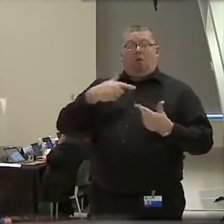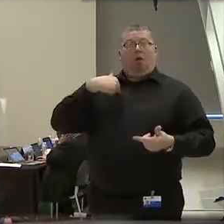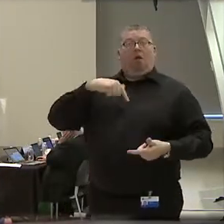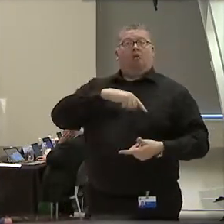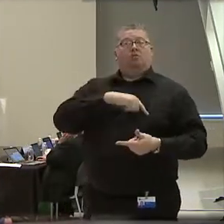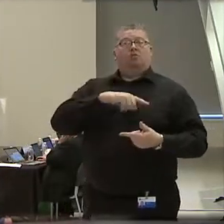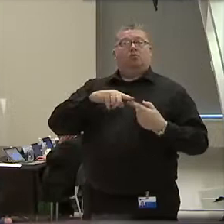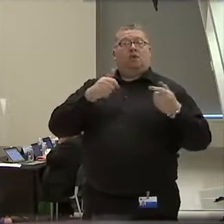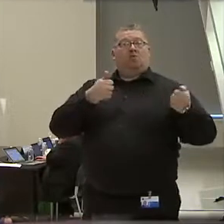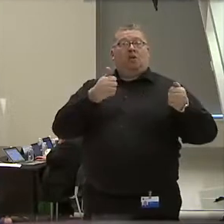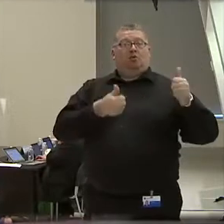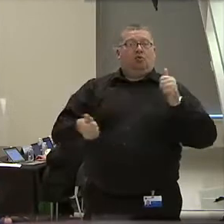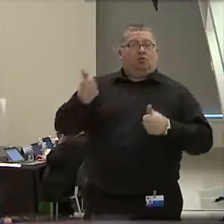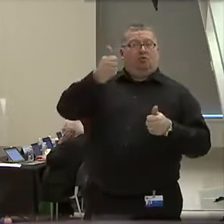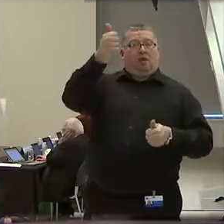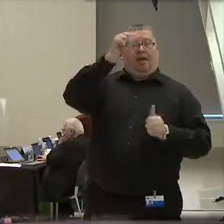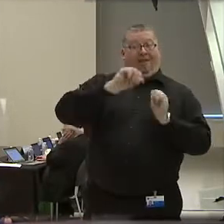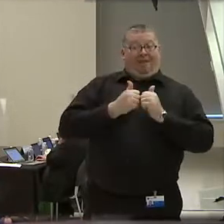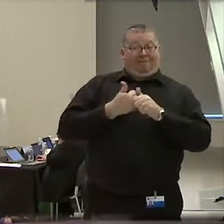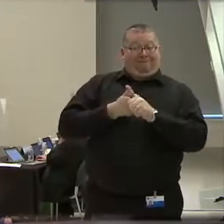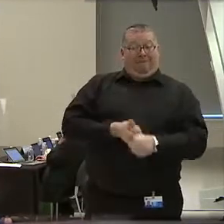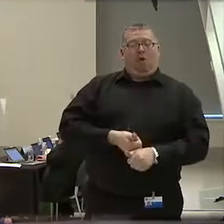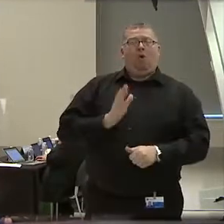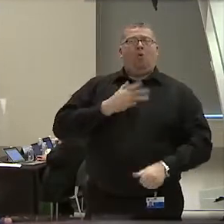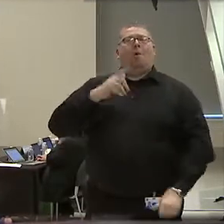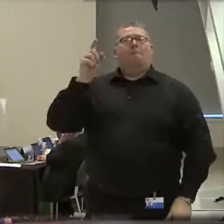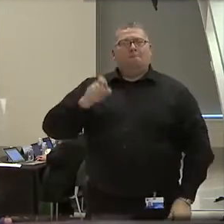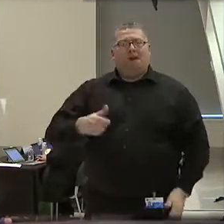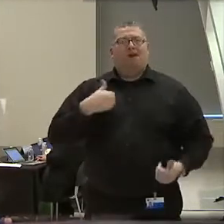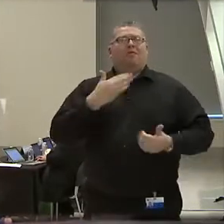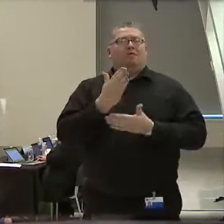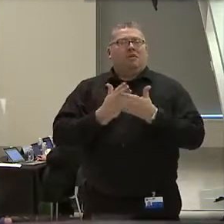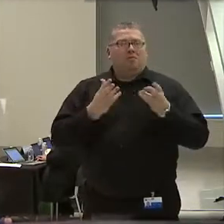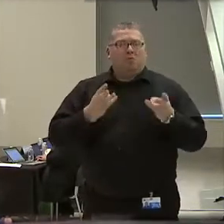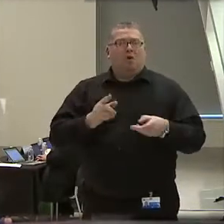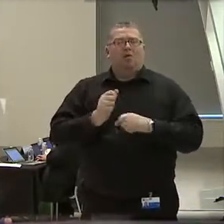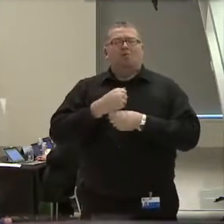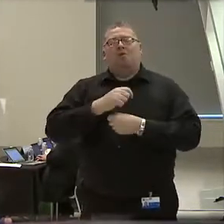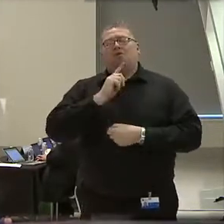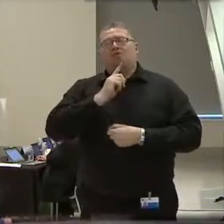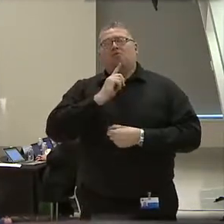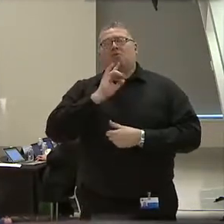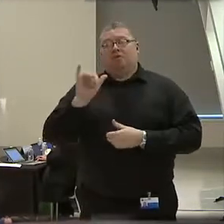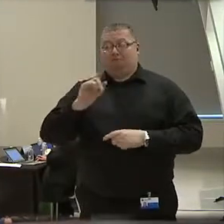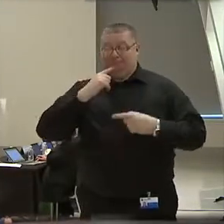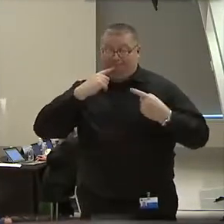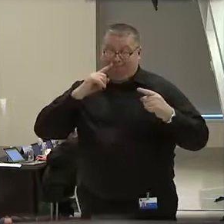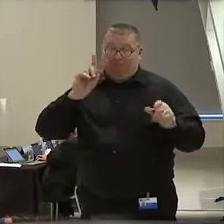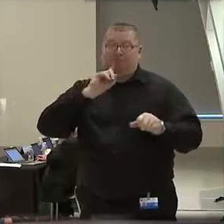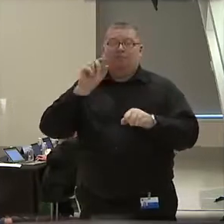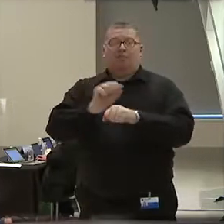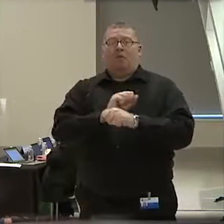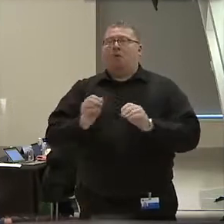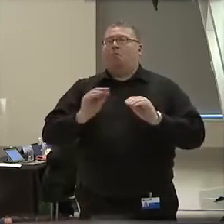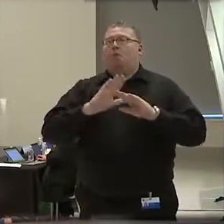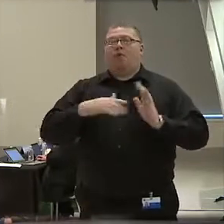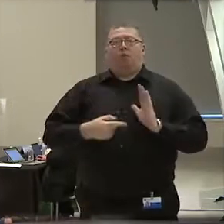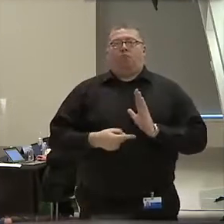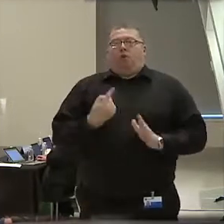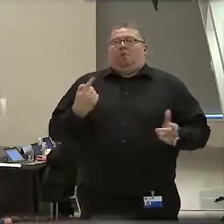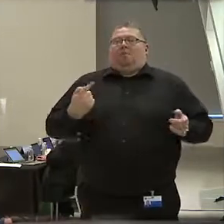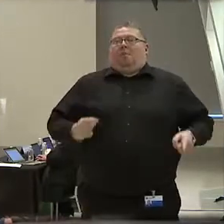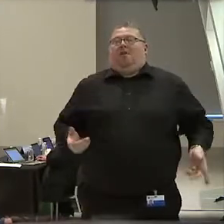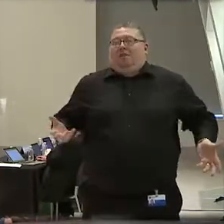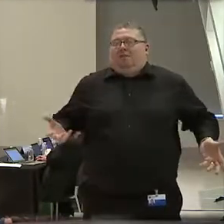our administration. There has to be a way to make sure that this is more than just a one-day thing. It's more than